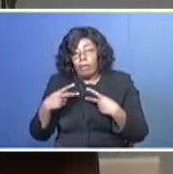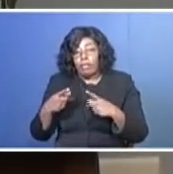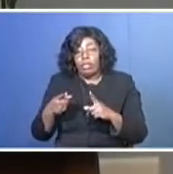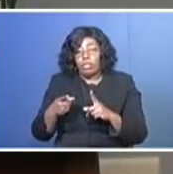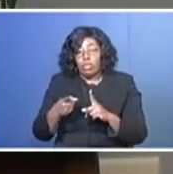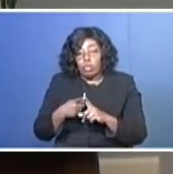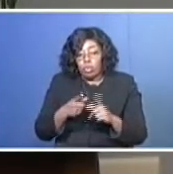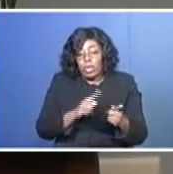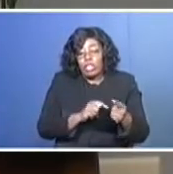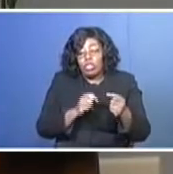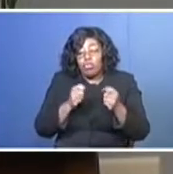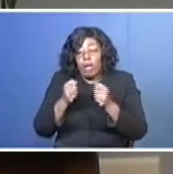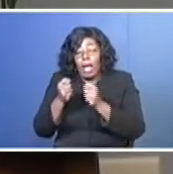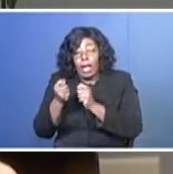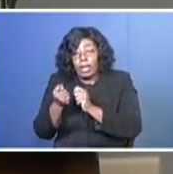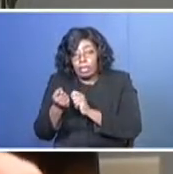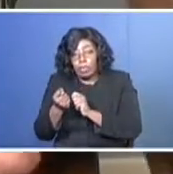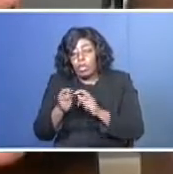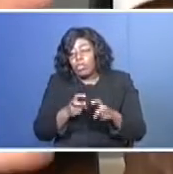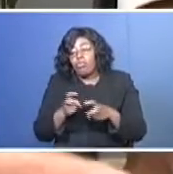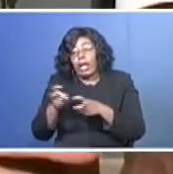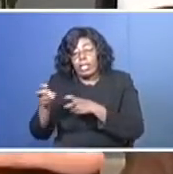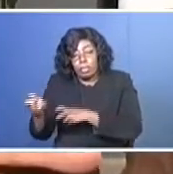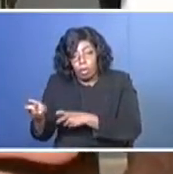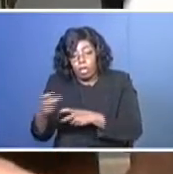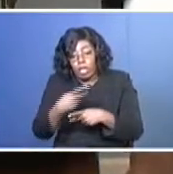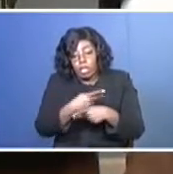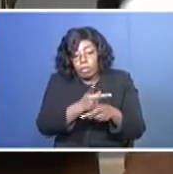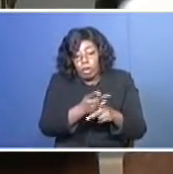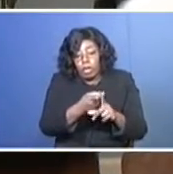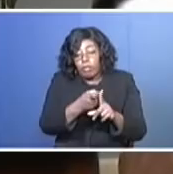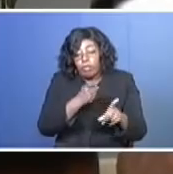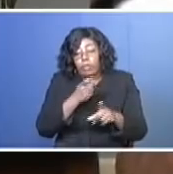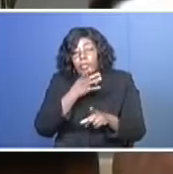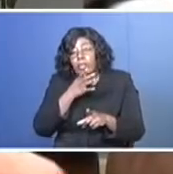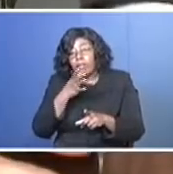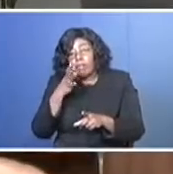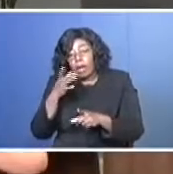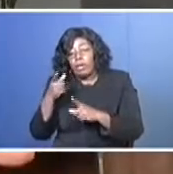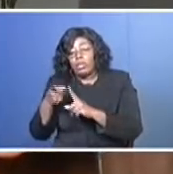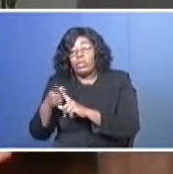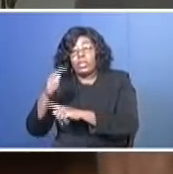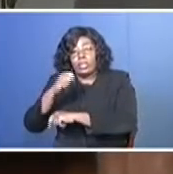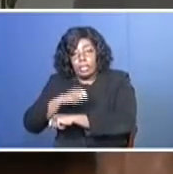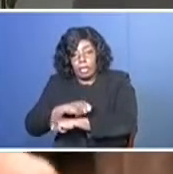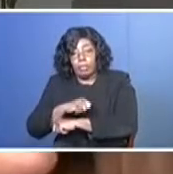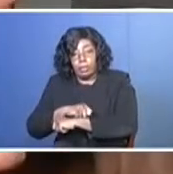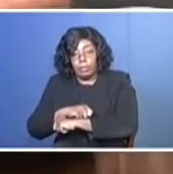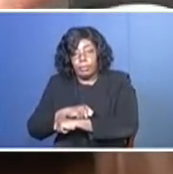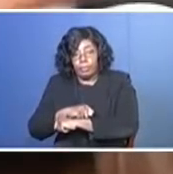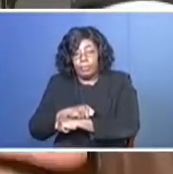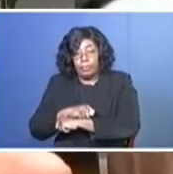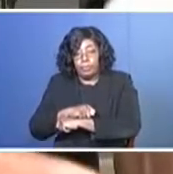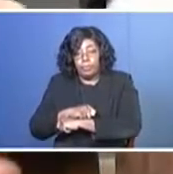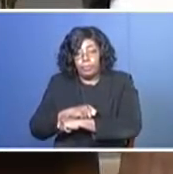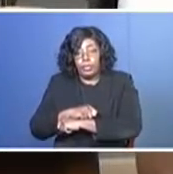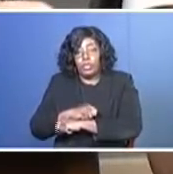efficiently transport product from the farm to the table while operating